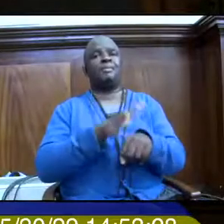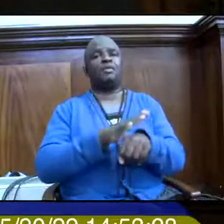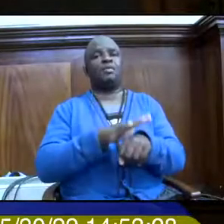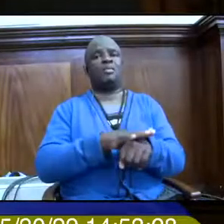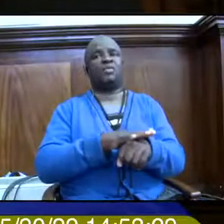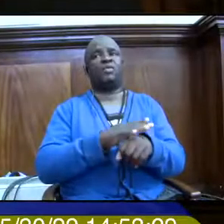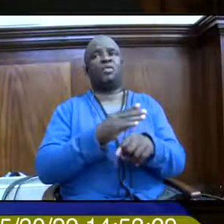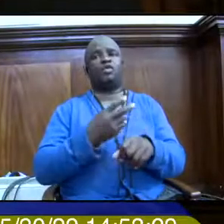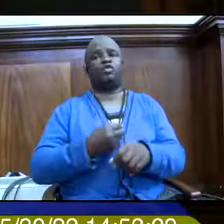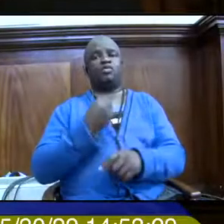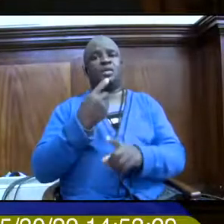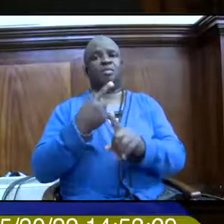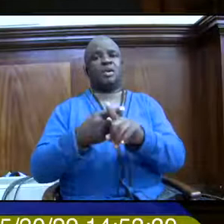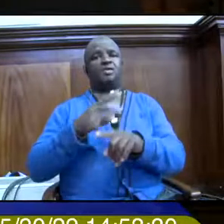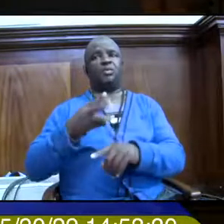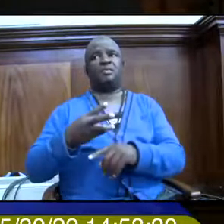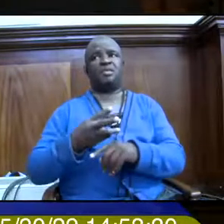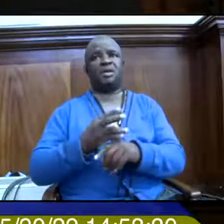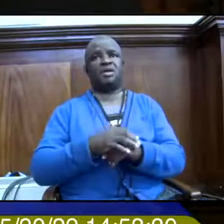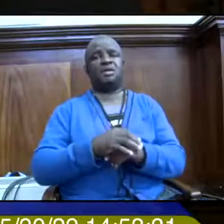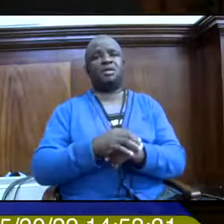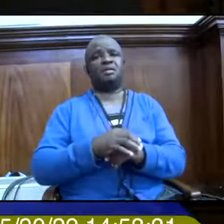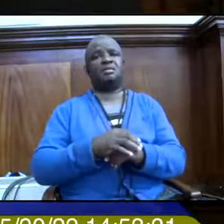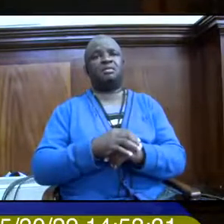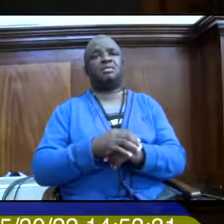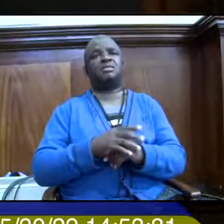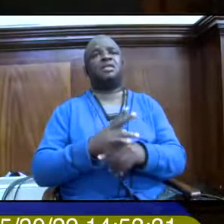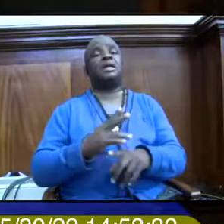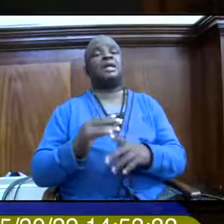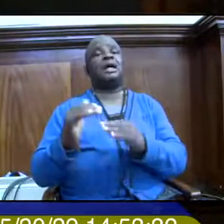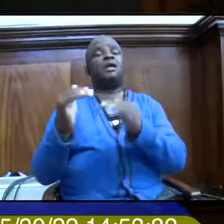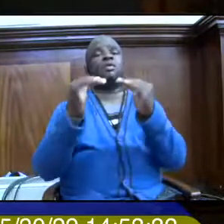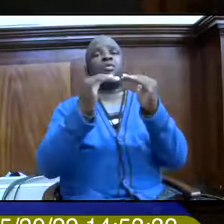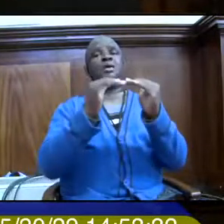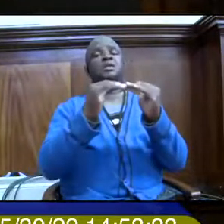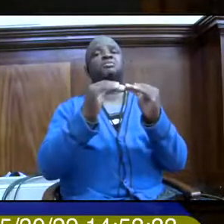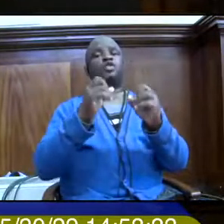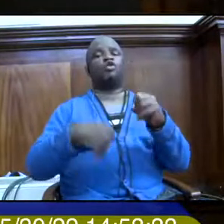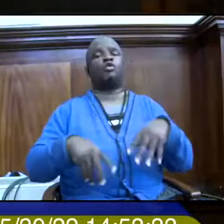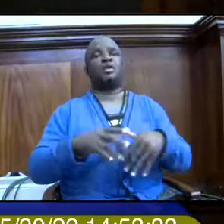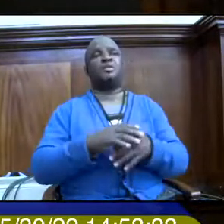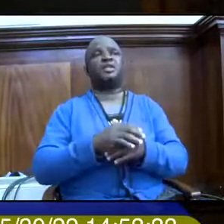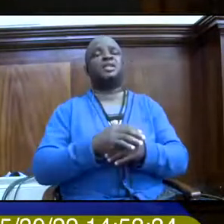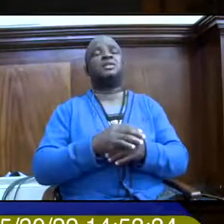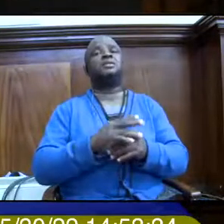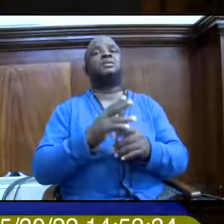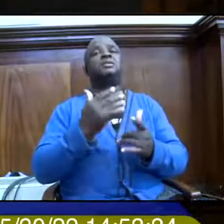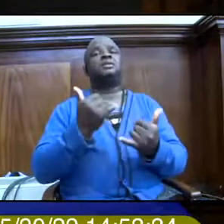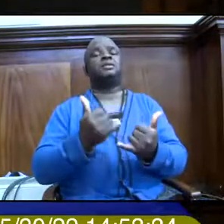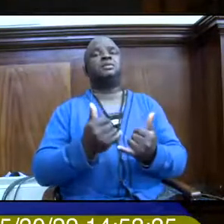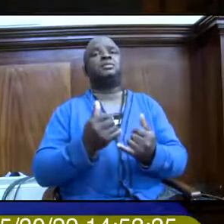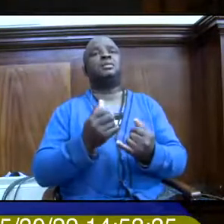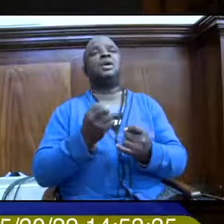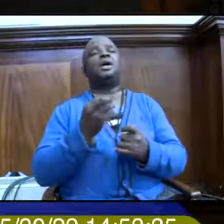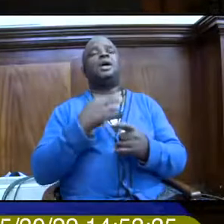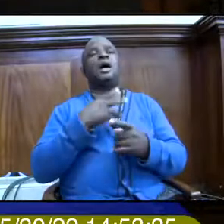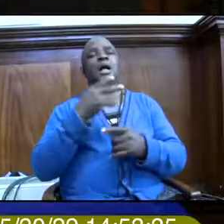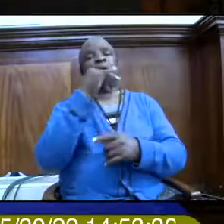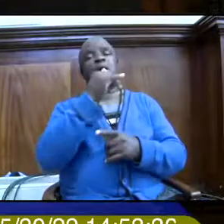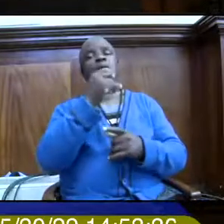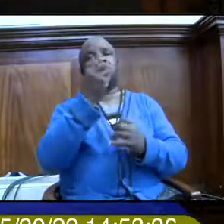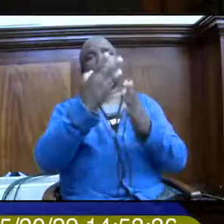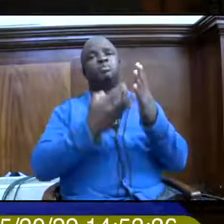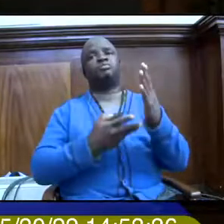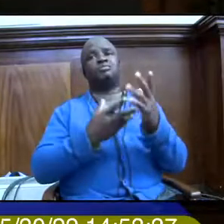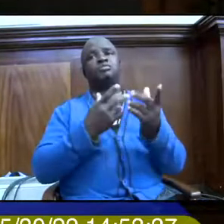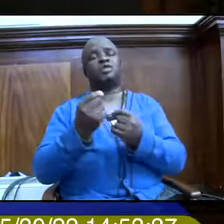women in equalities corruption crime and etc has